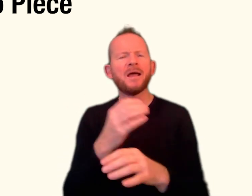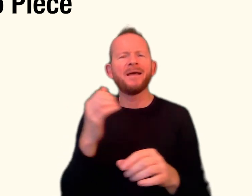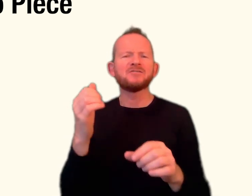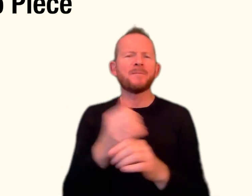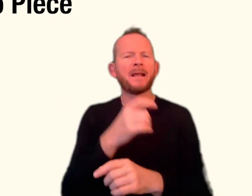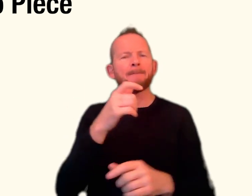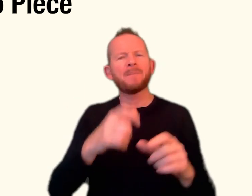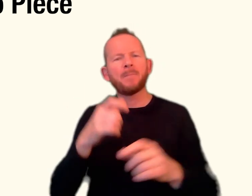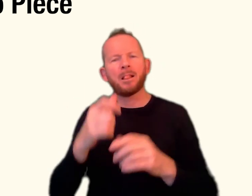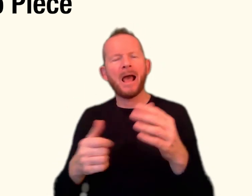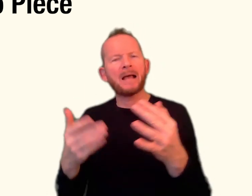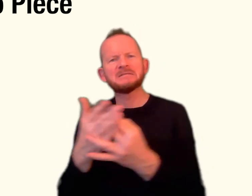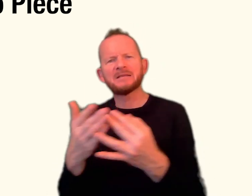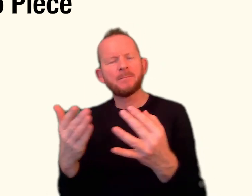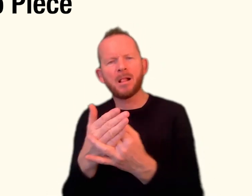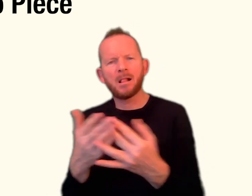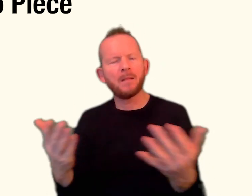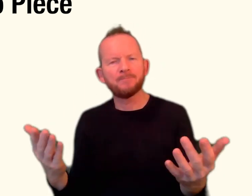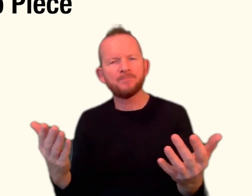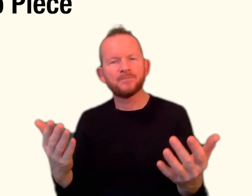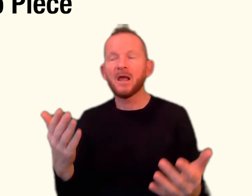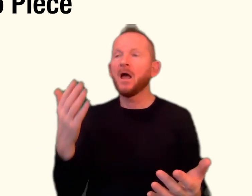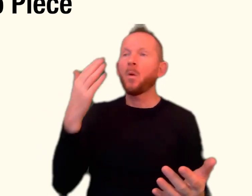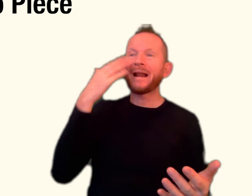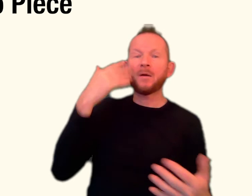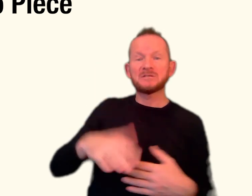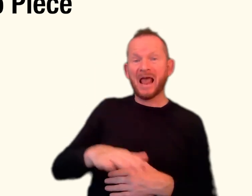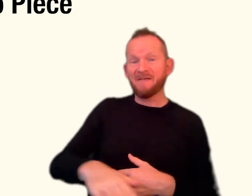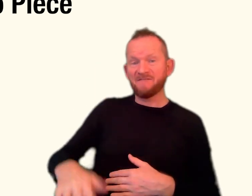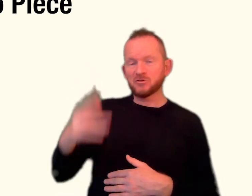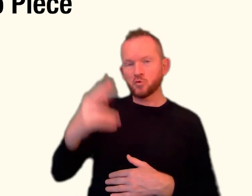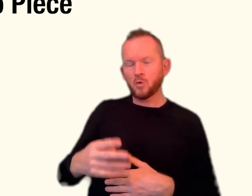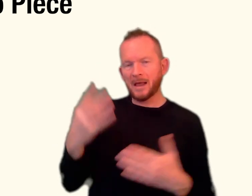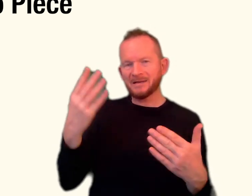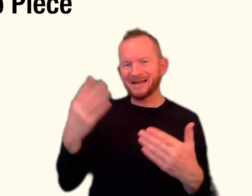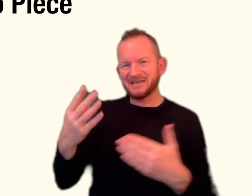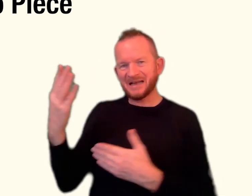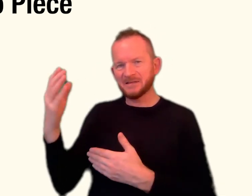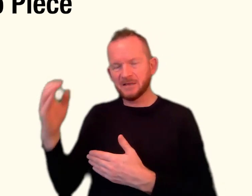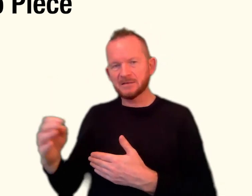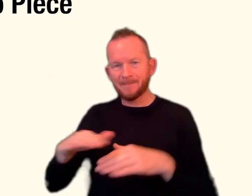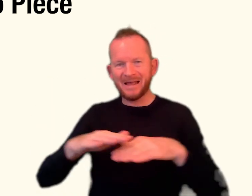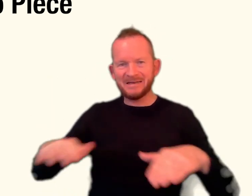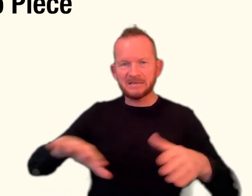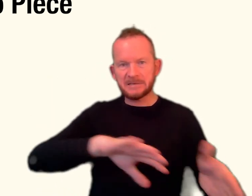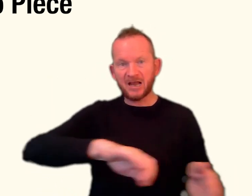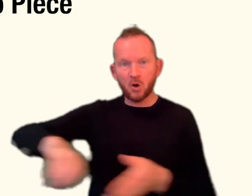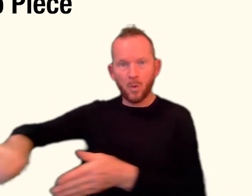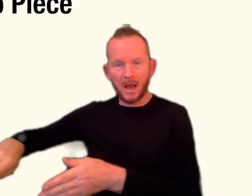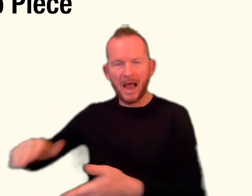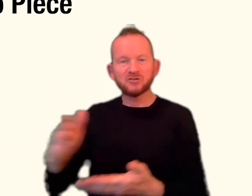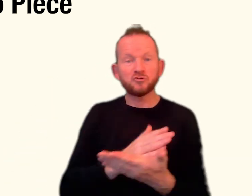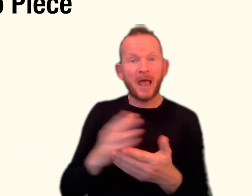people accessible. When I was at infant school in the 1990s, my desk was taken away from me and I had to share